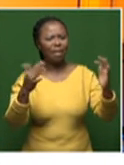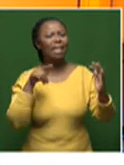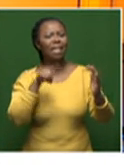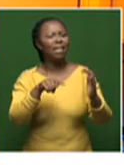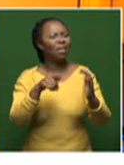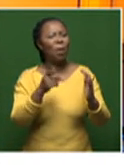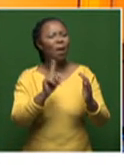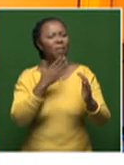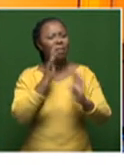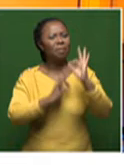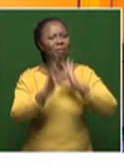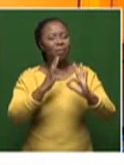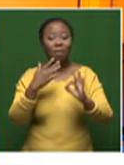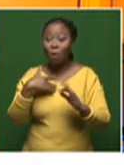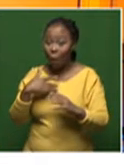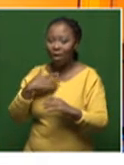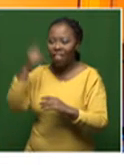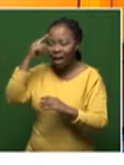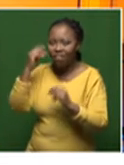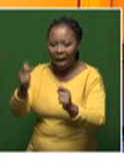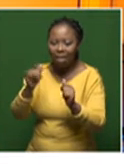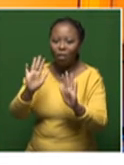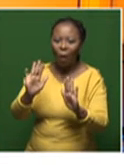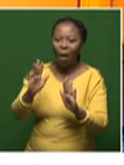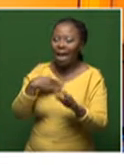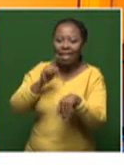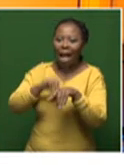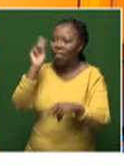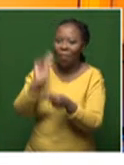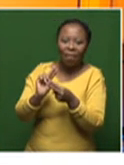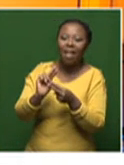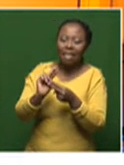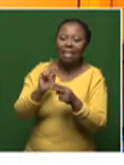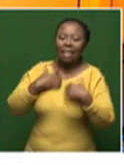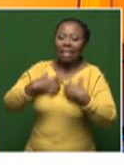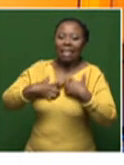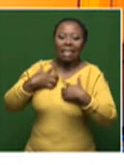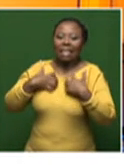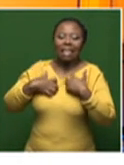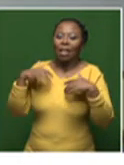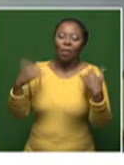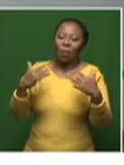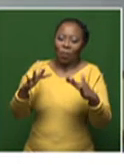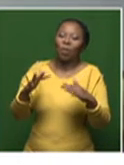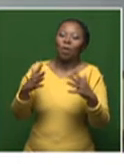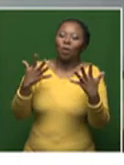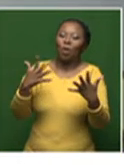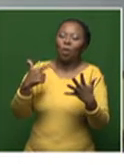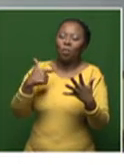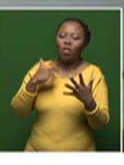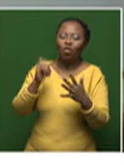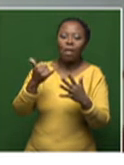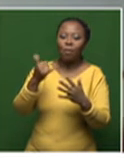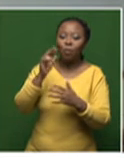Well, I had to think very fast because I had very little time and I was very excited. Okay. So we put